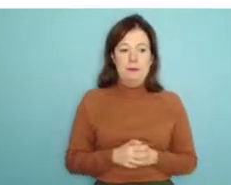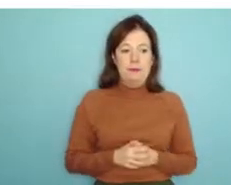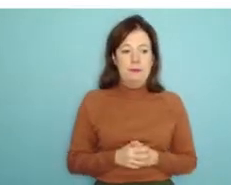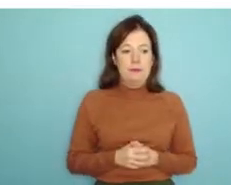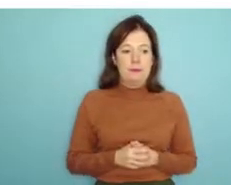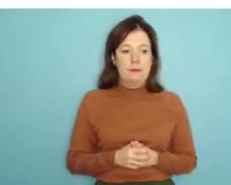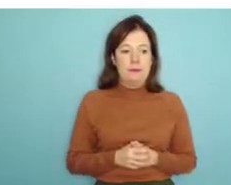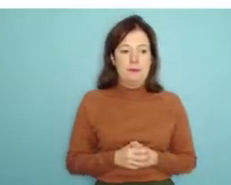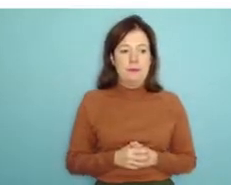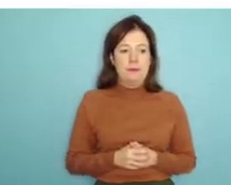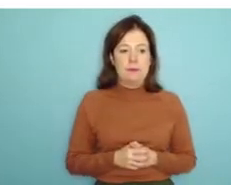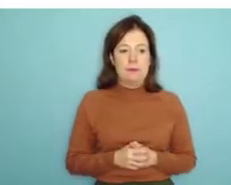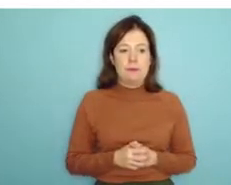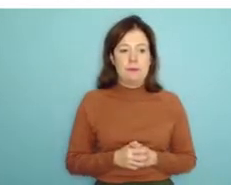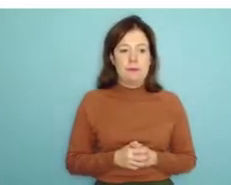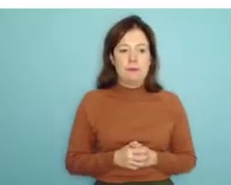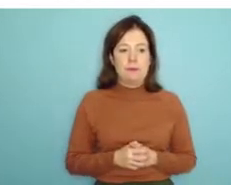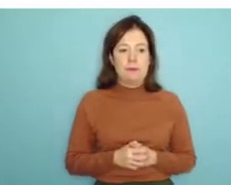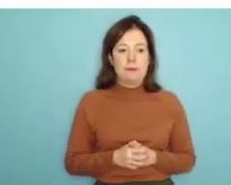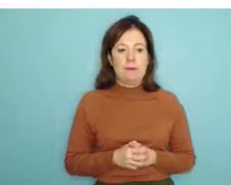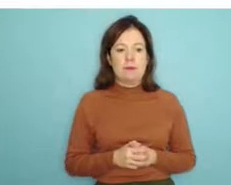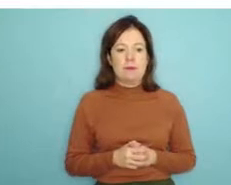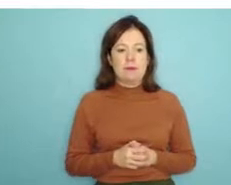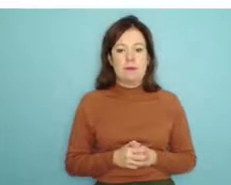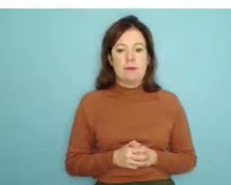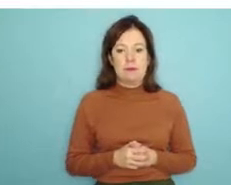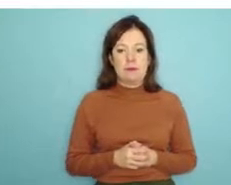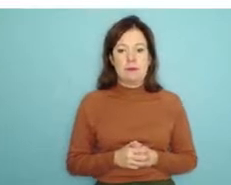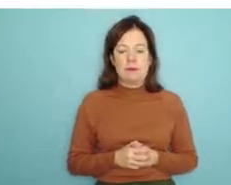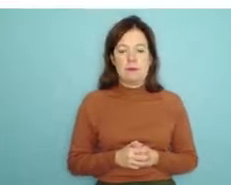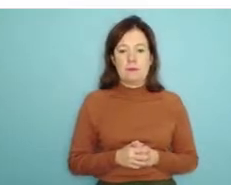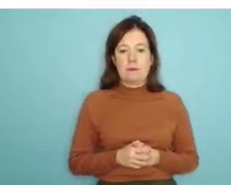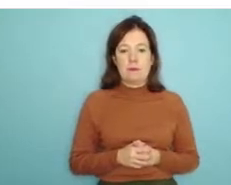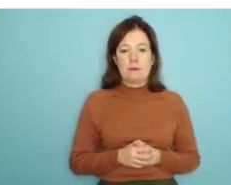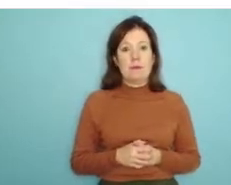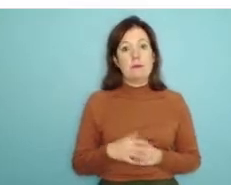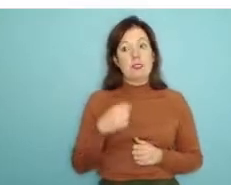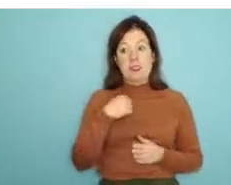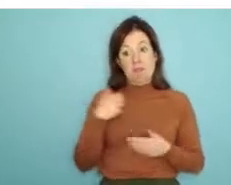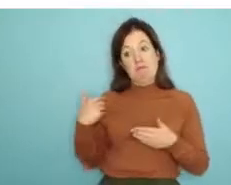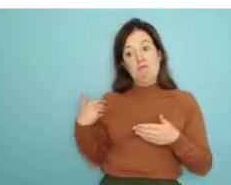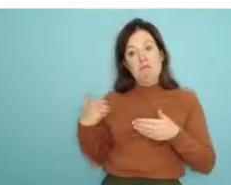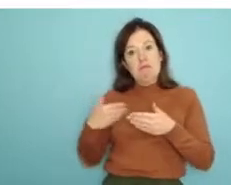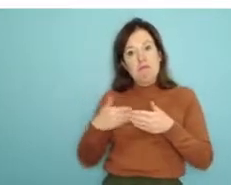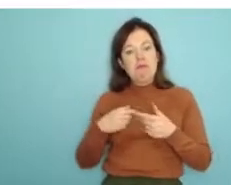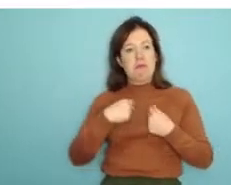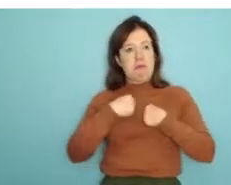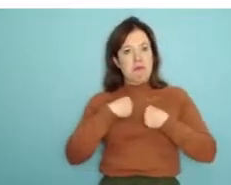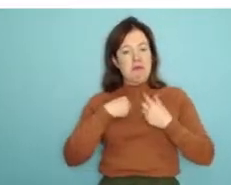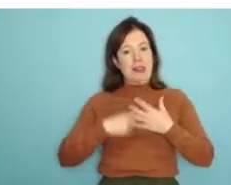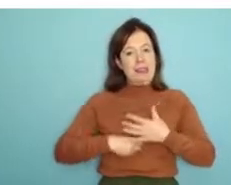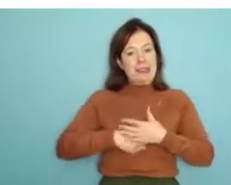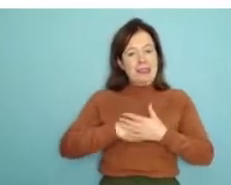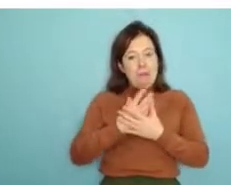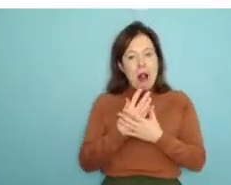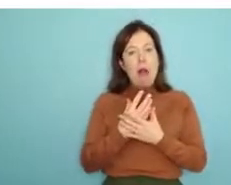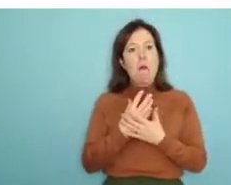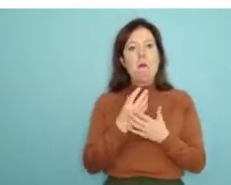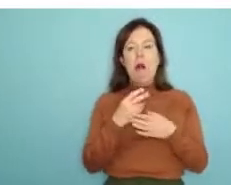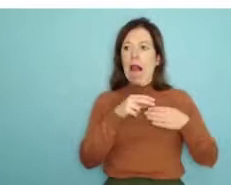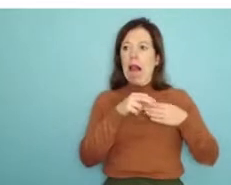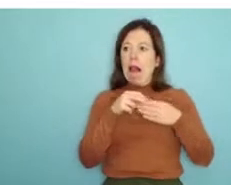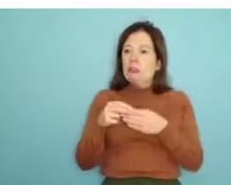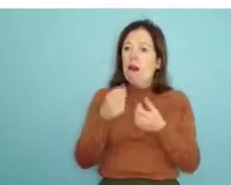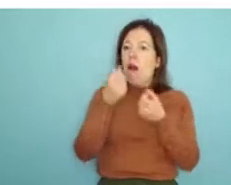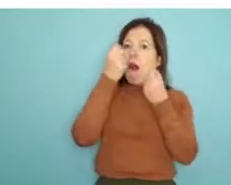So as my understanding of leadership and systems has changed, I think I've really had to think about myself as a leader. And this concept